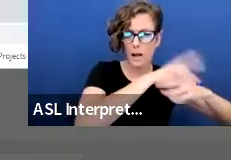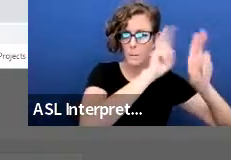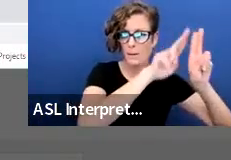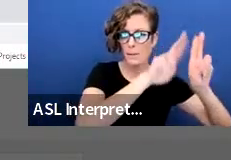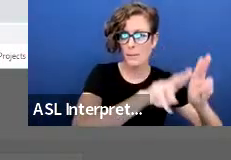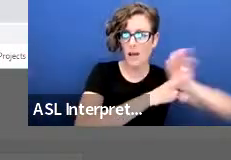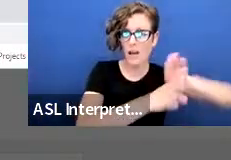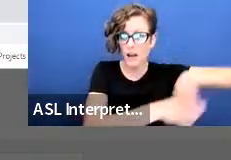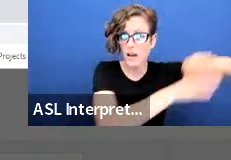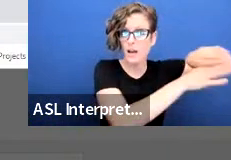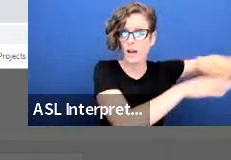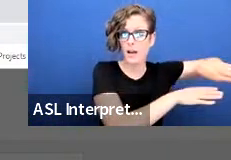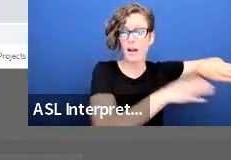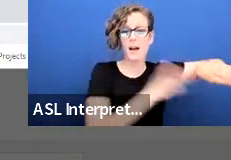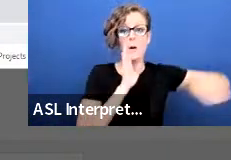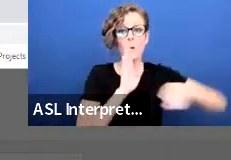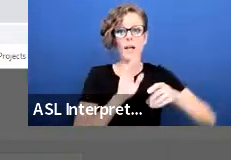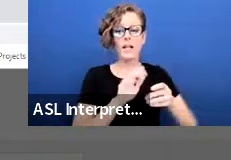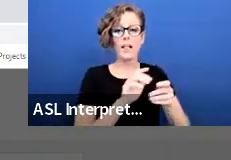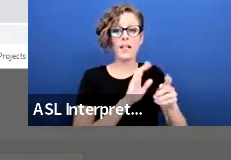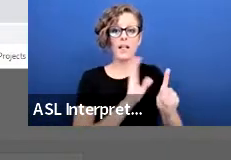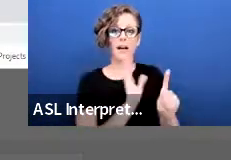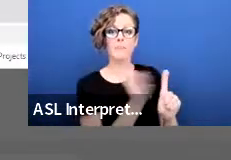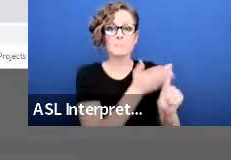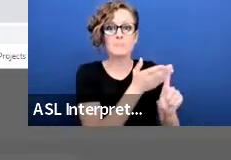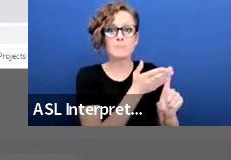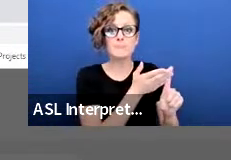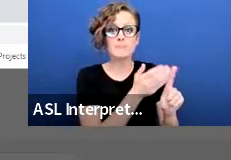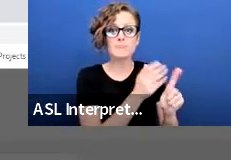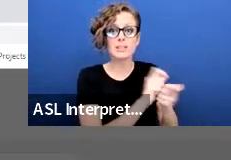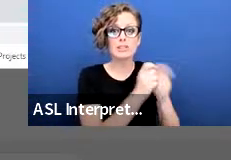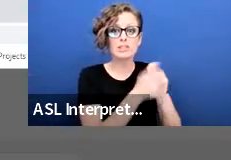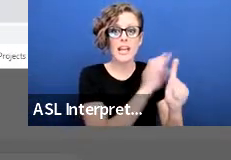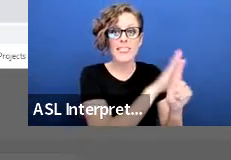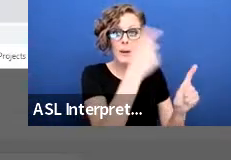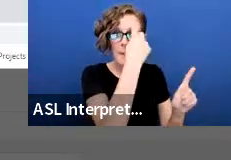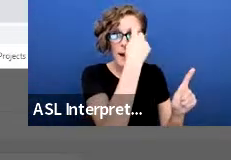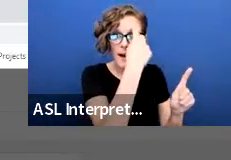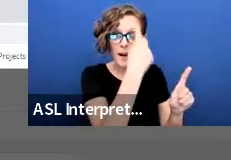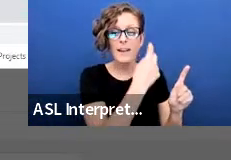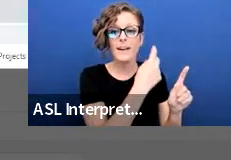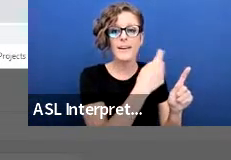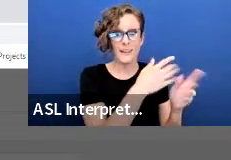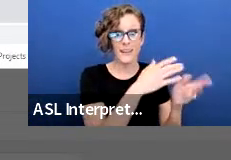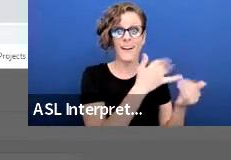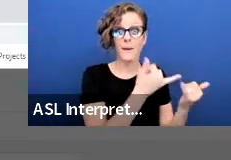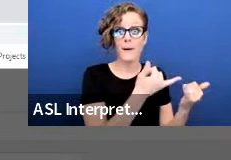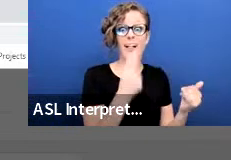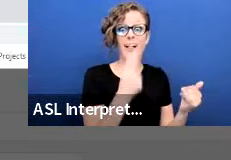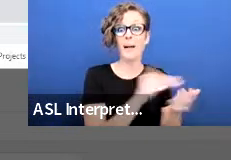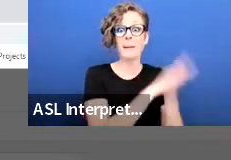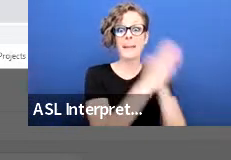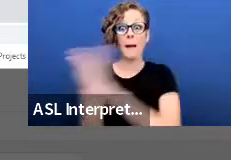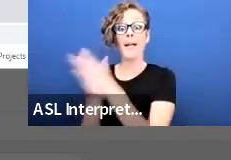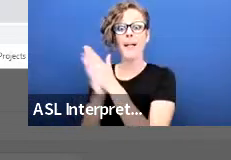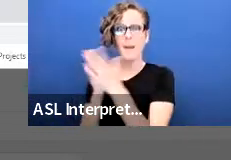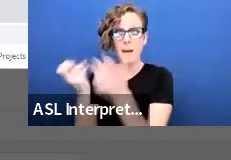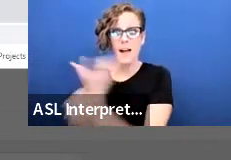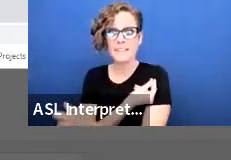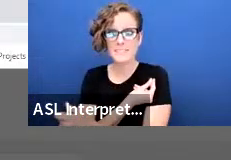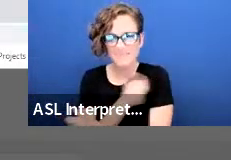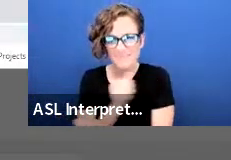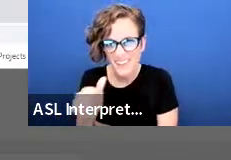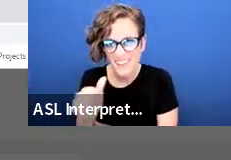going to change people's interest in vaccination. And I think that is a reflection of kind of what we've been through in this